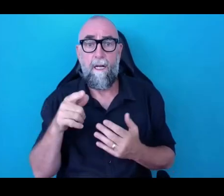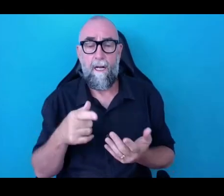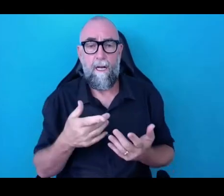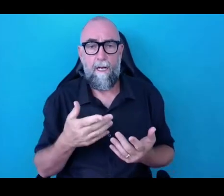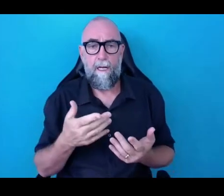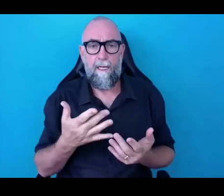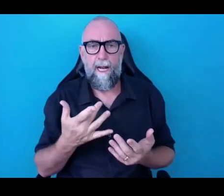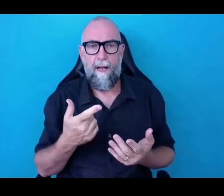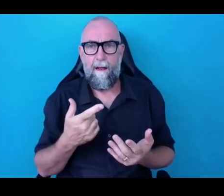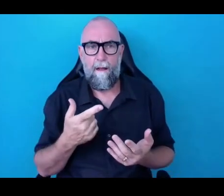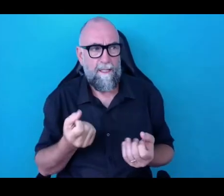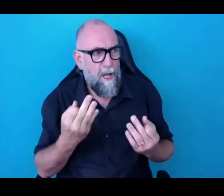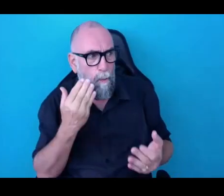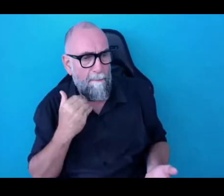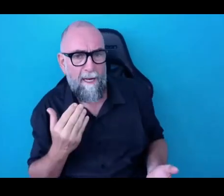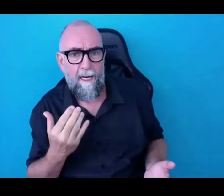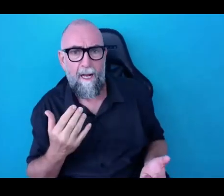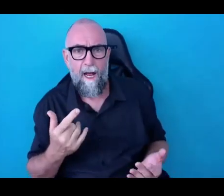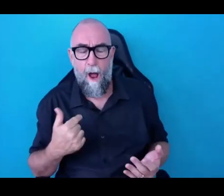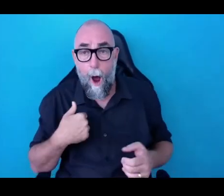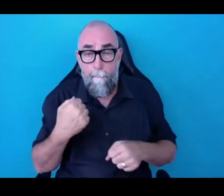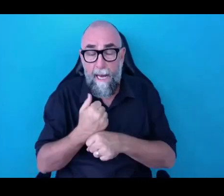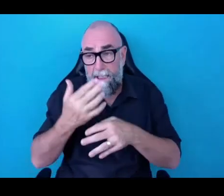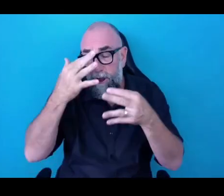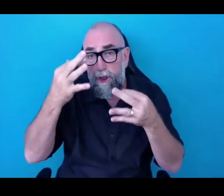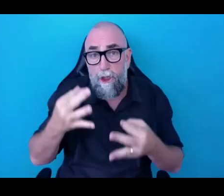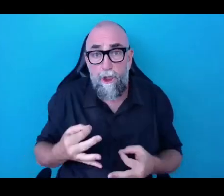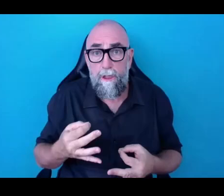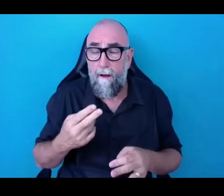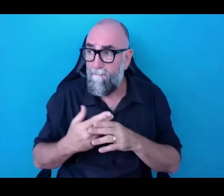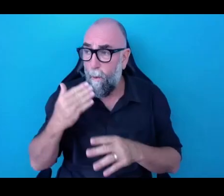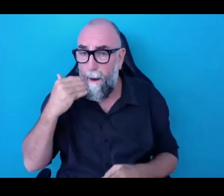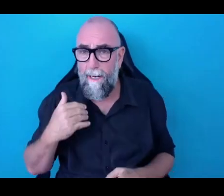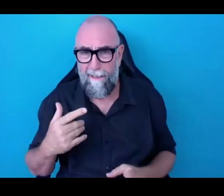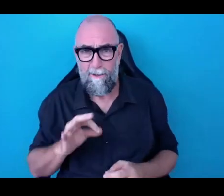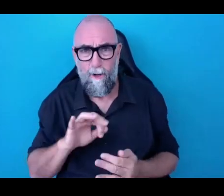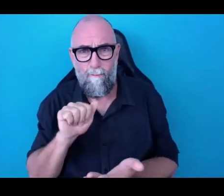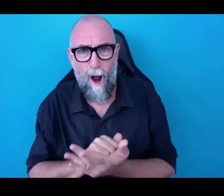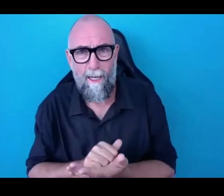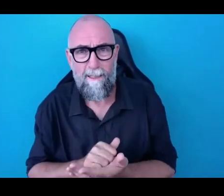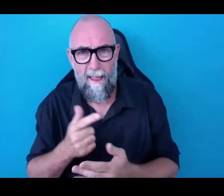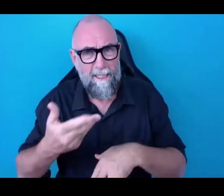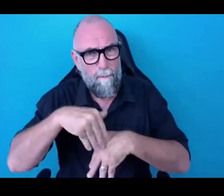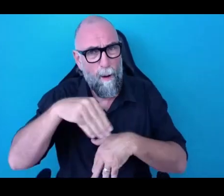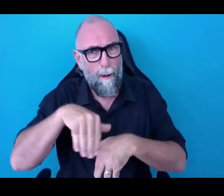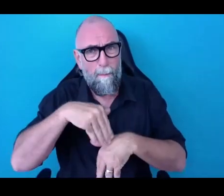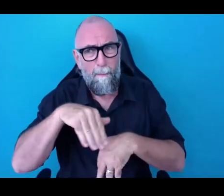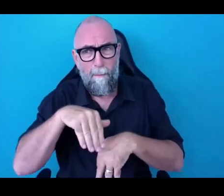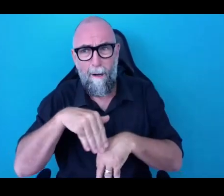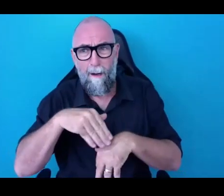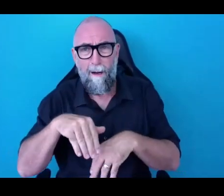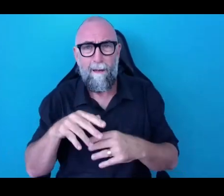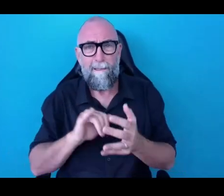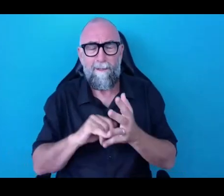space. It's so highly problematic, and yet being how our systems have run for such an incredibly long